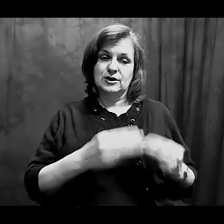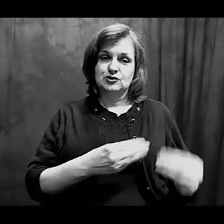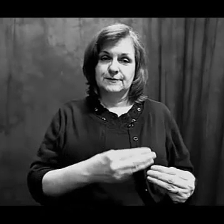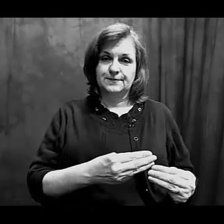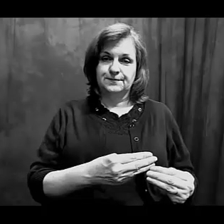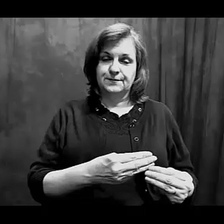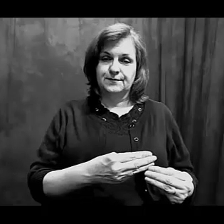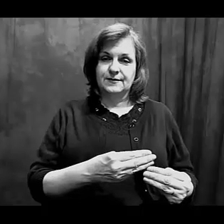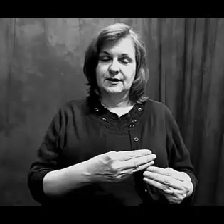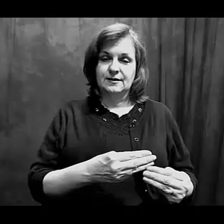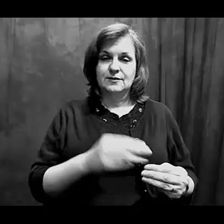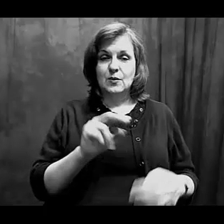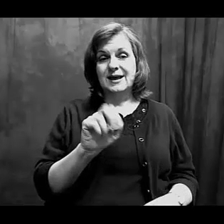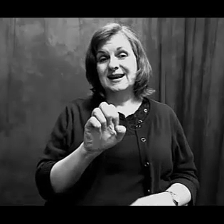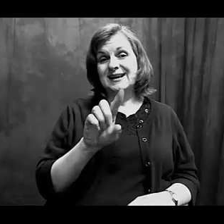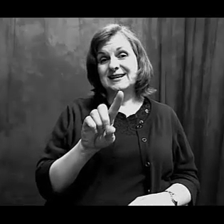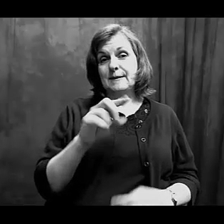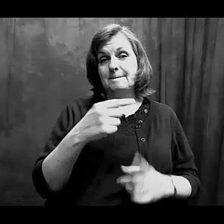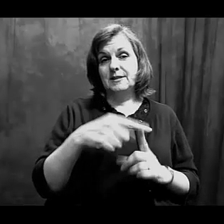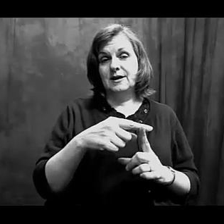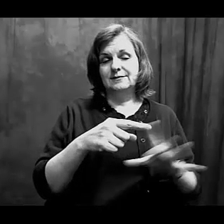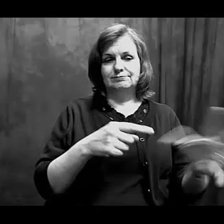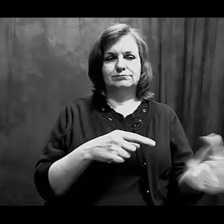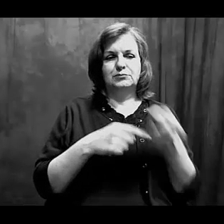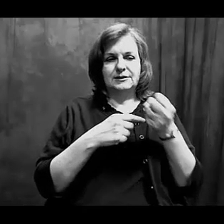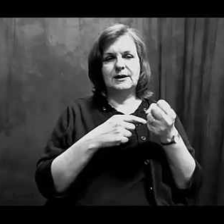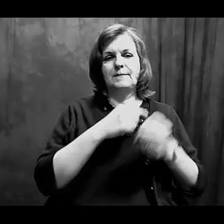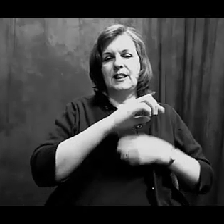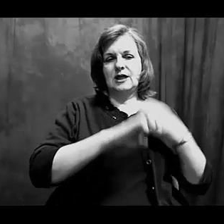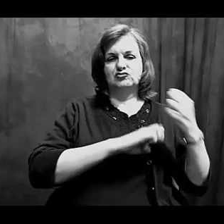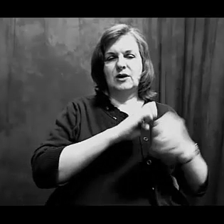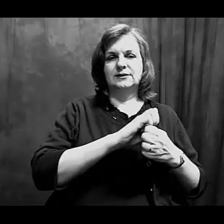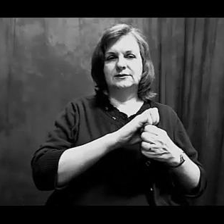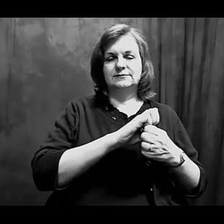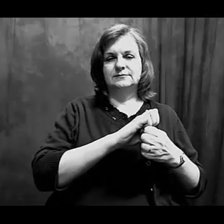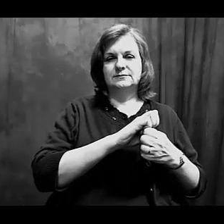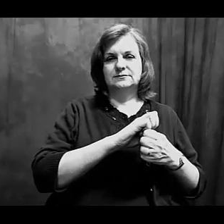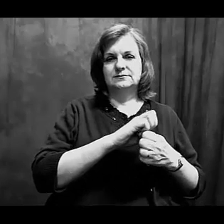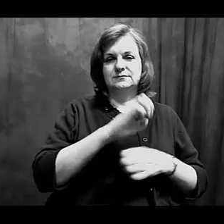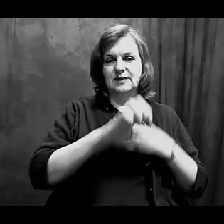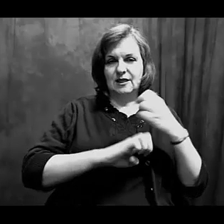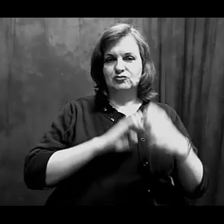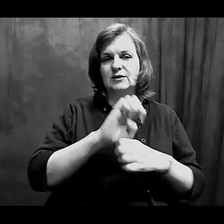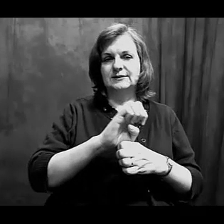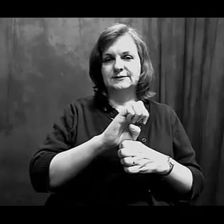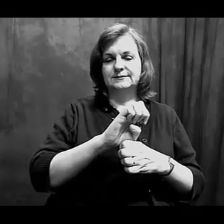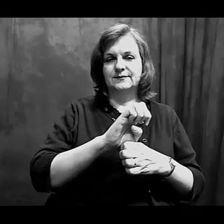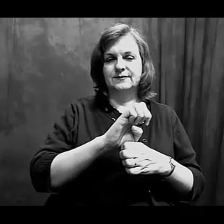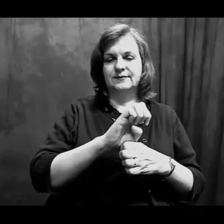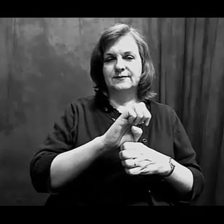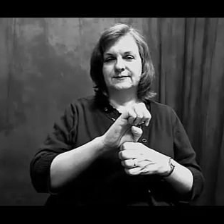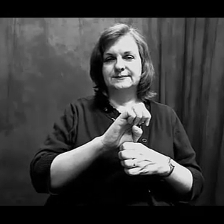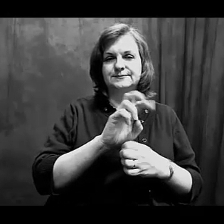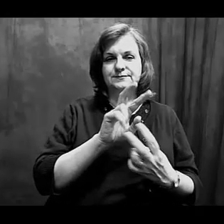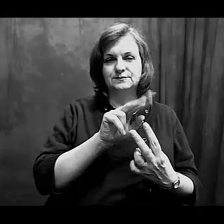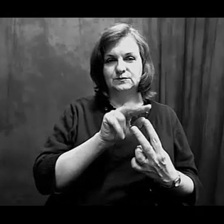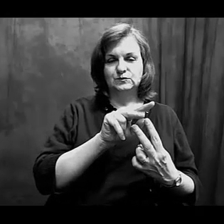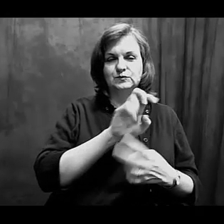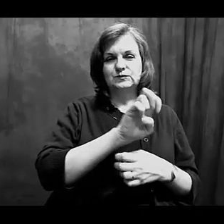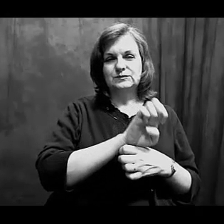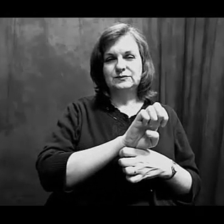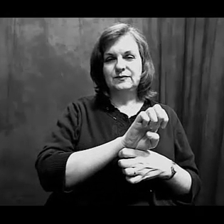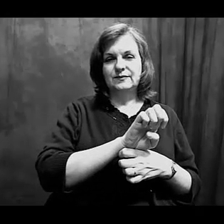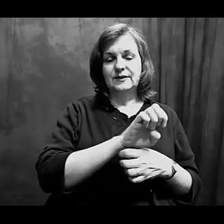process of cell respiration. So it's going to pick up electrons. Here's our NAD plus. Pick up